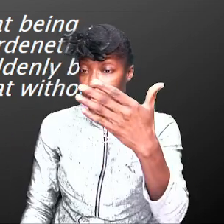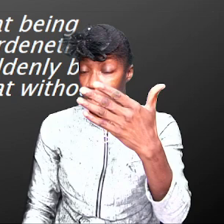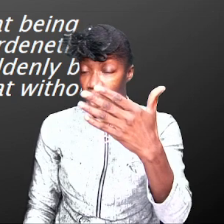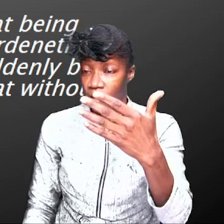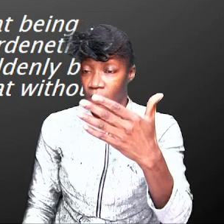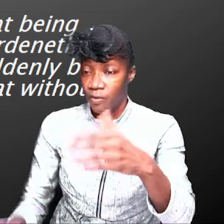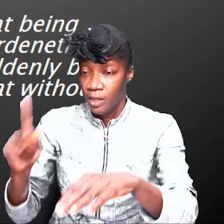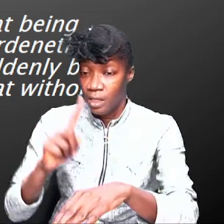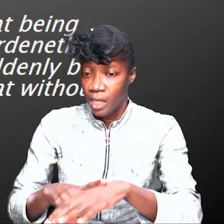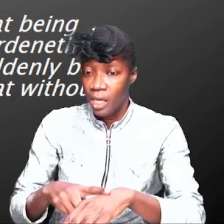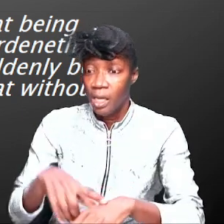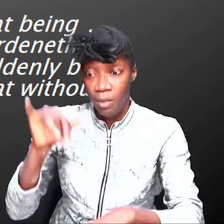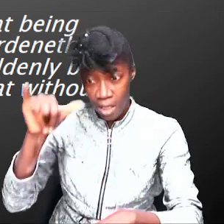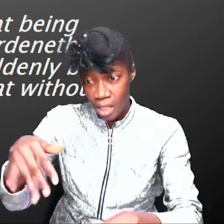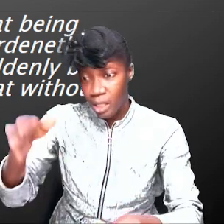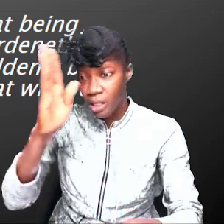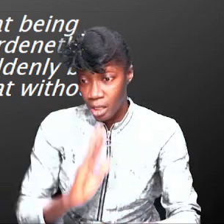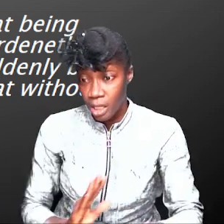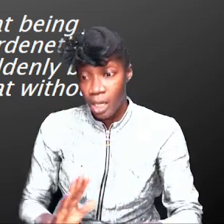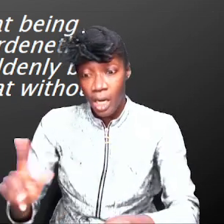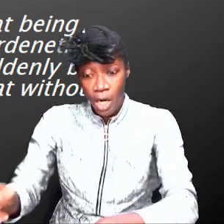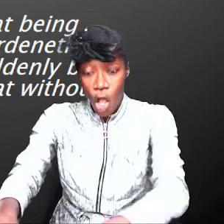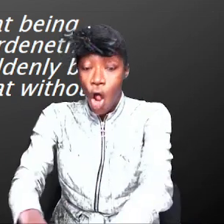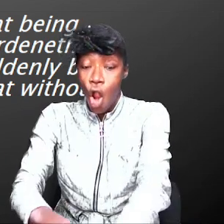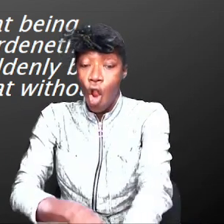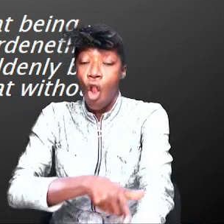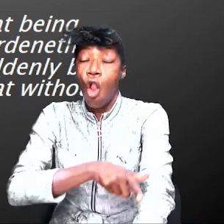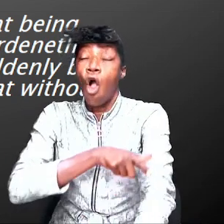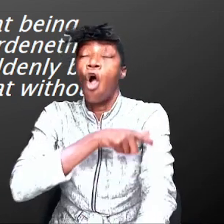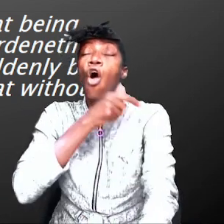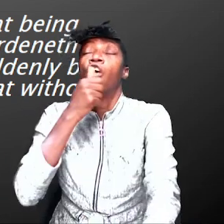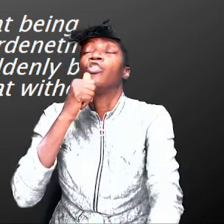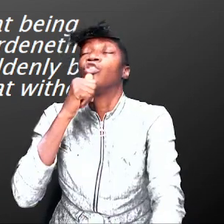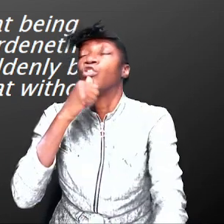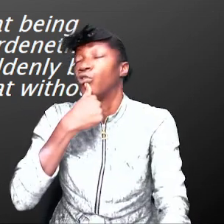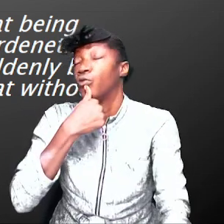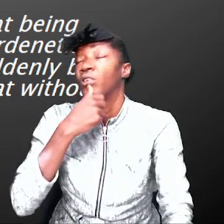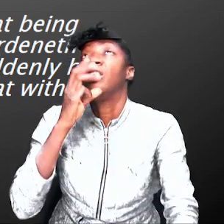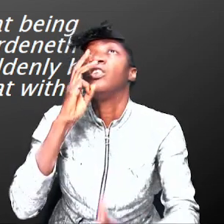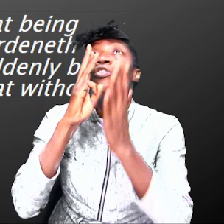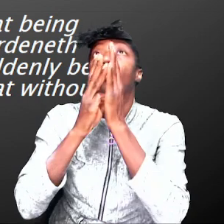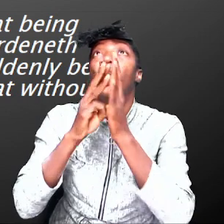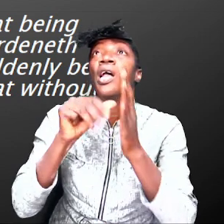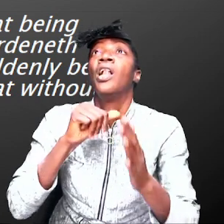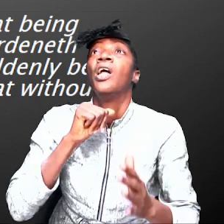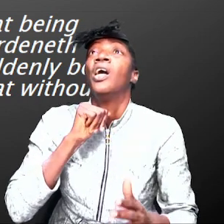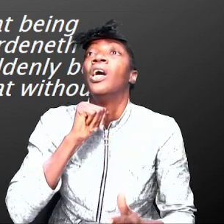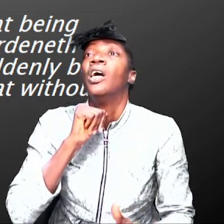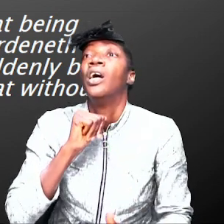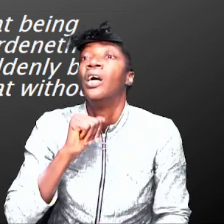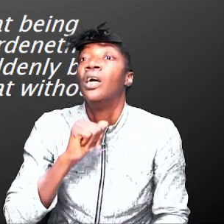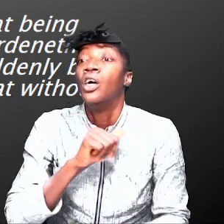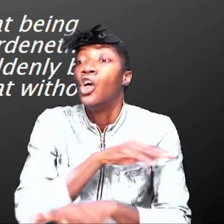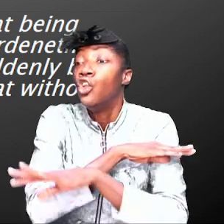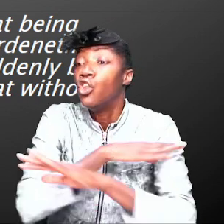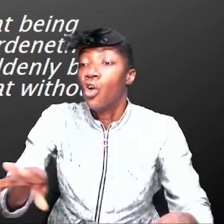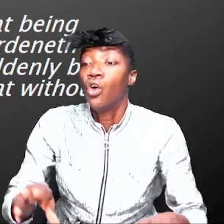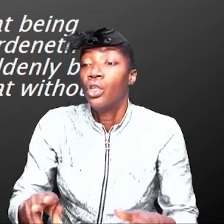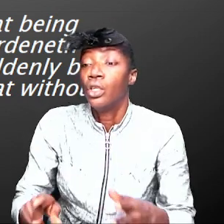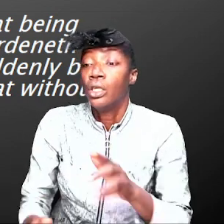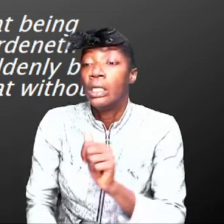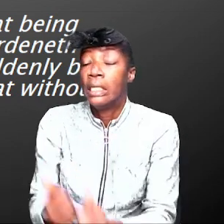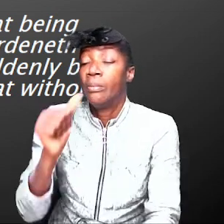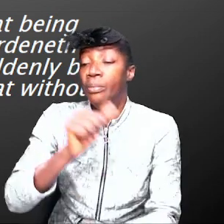is long-suffering. Yes, his will is that none perish and that all come